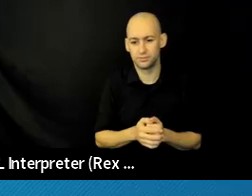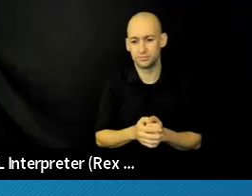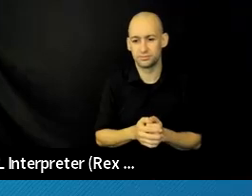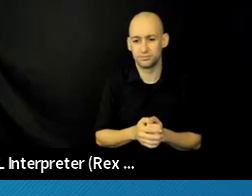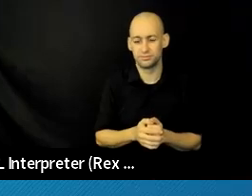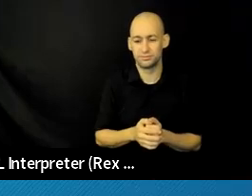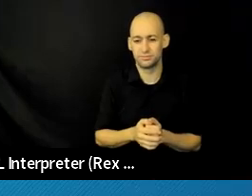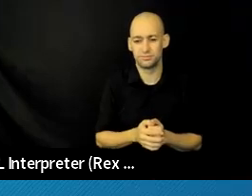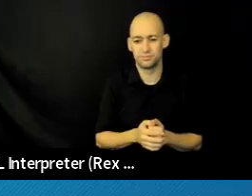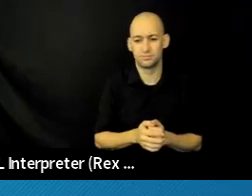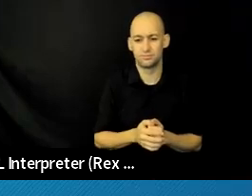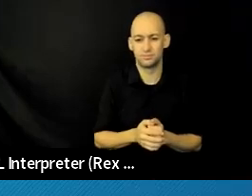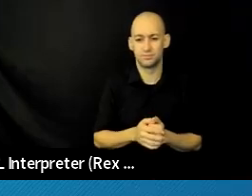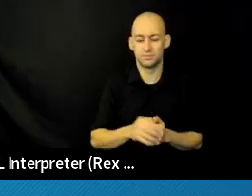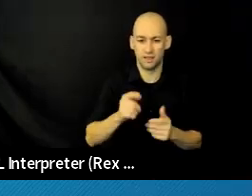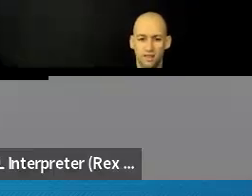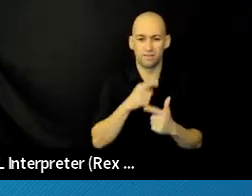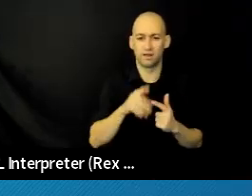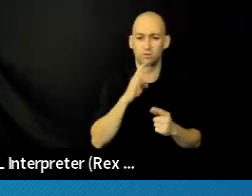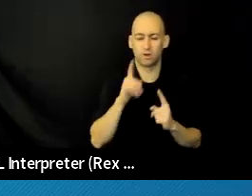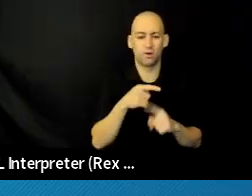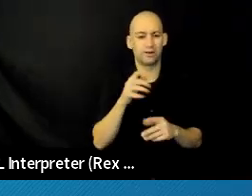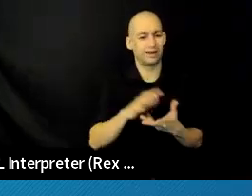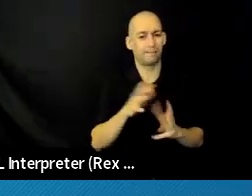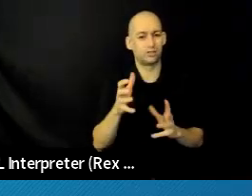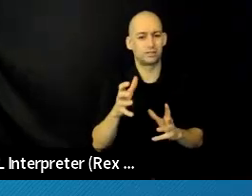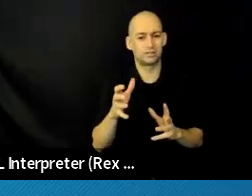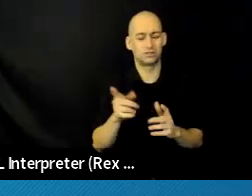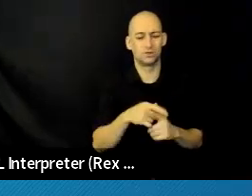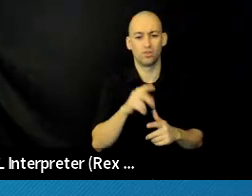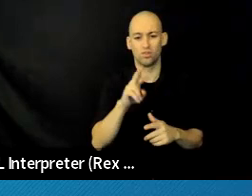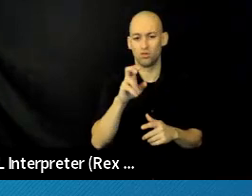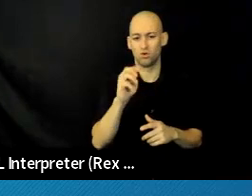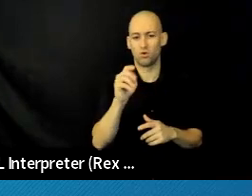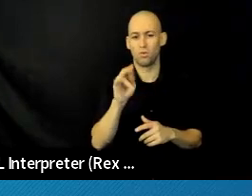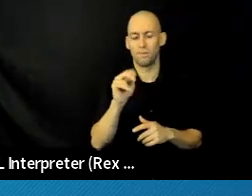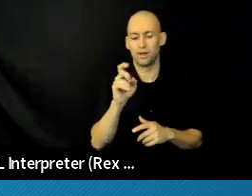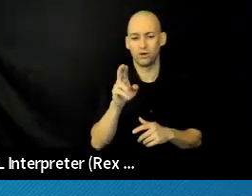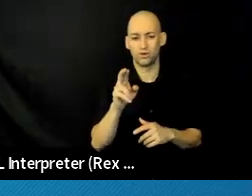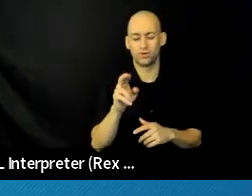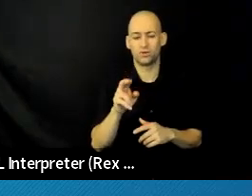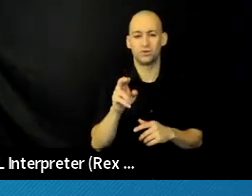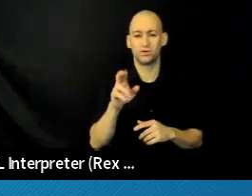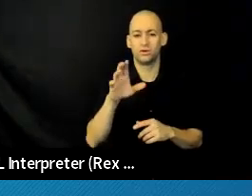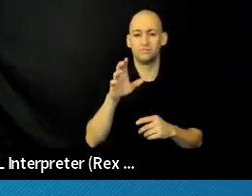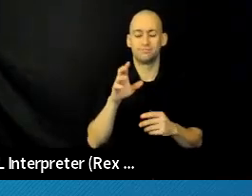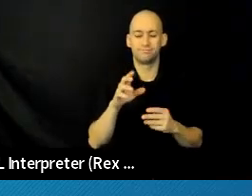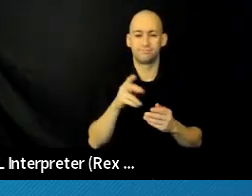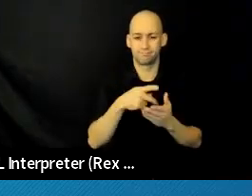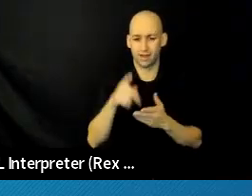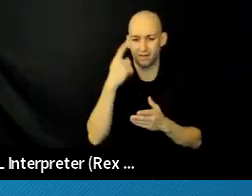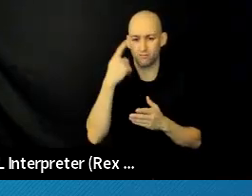420, talk about damages to the remainder. Compensation to a property owner for a